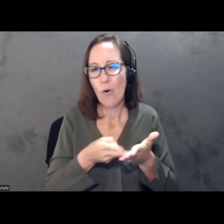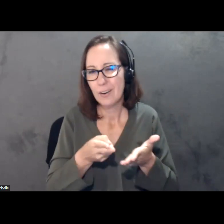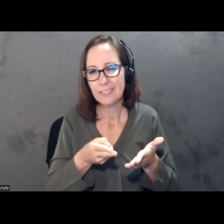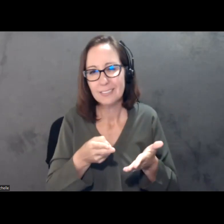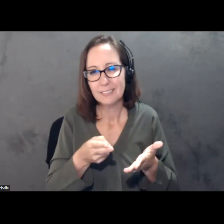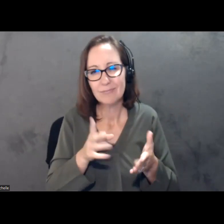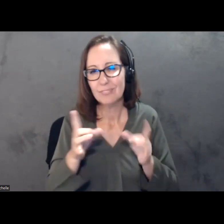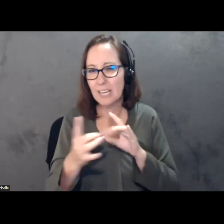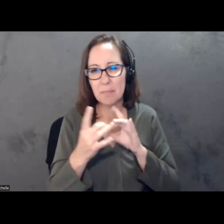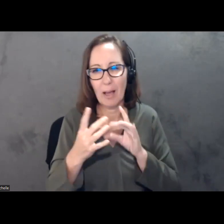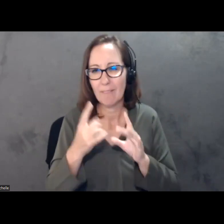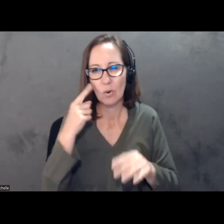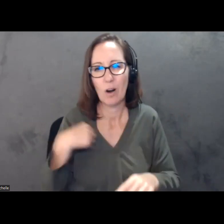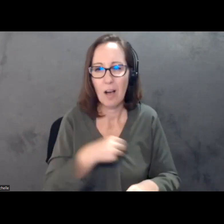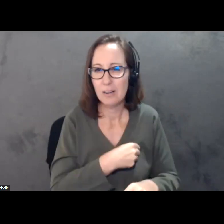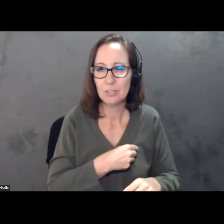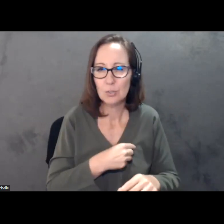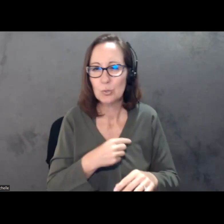us, you know, kind of